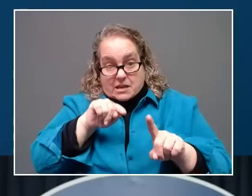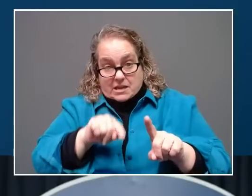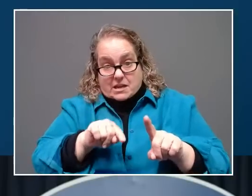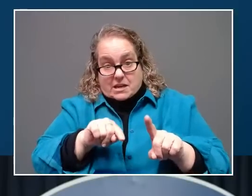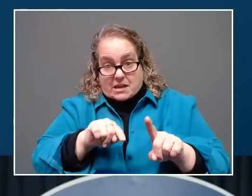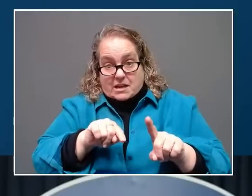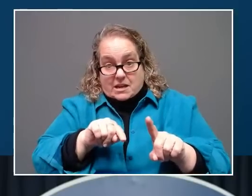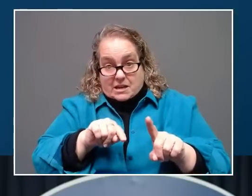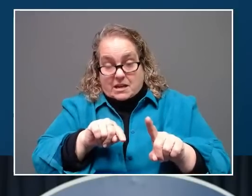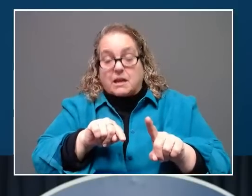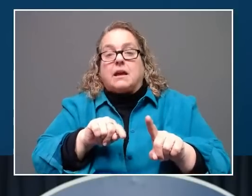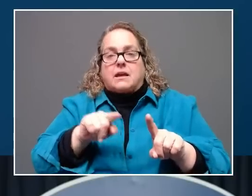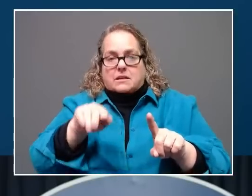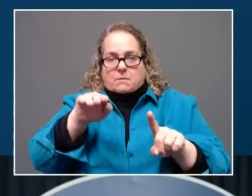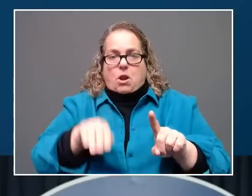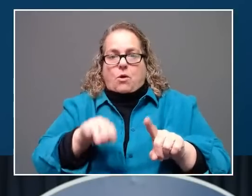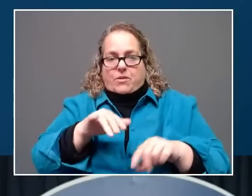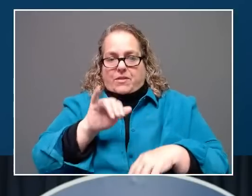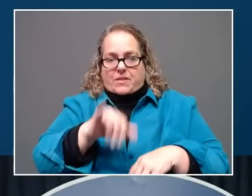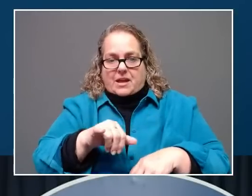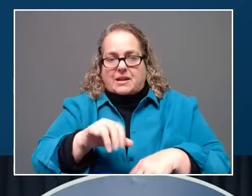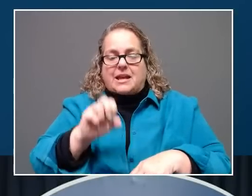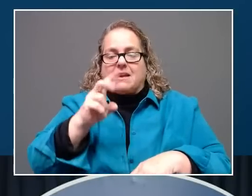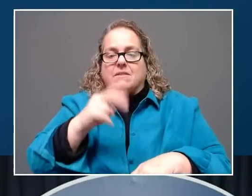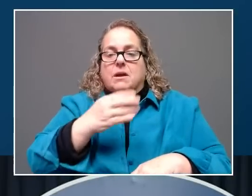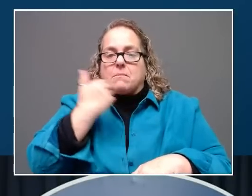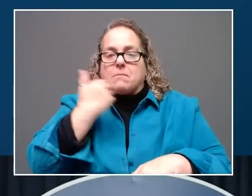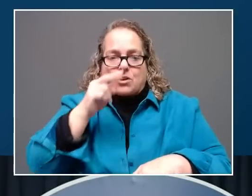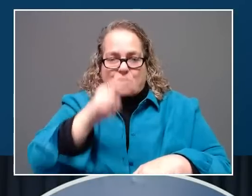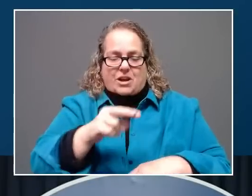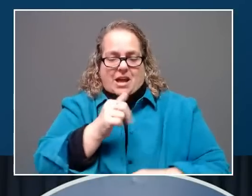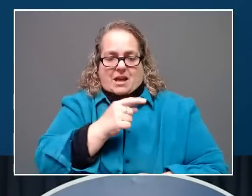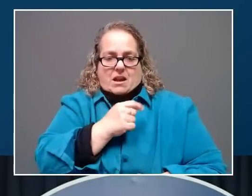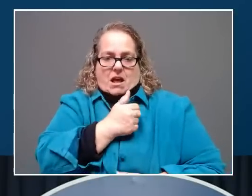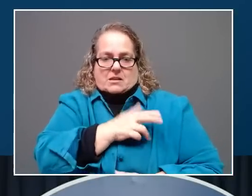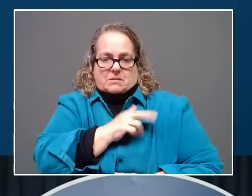sign, look at the line graph for hospitalizations.